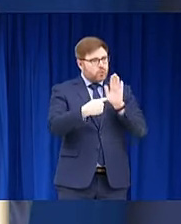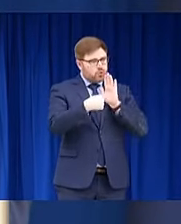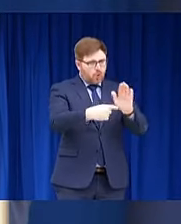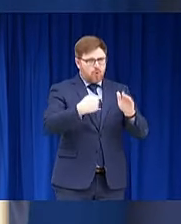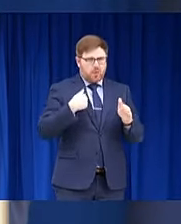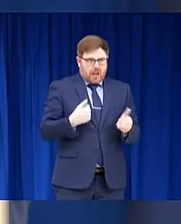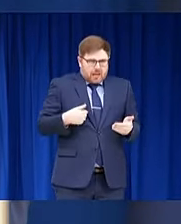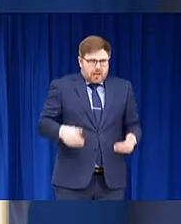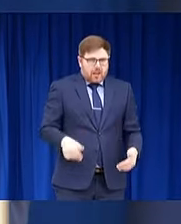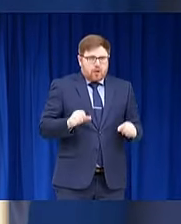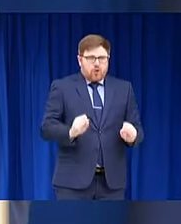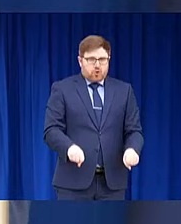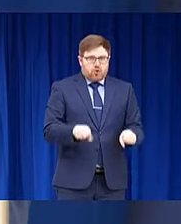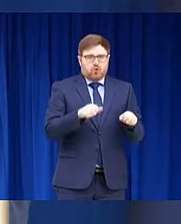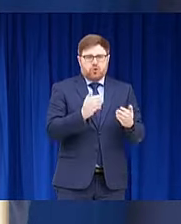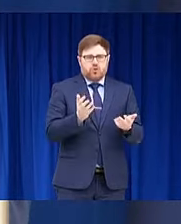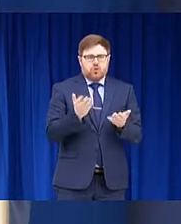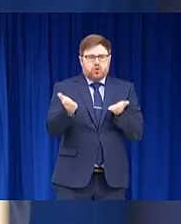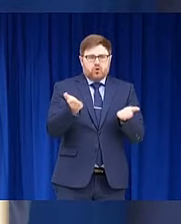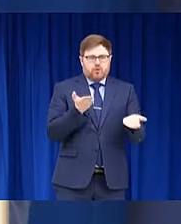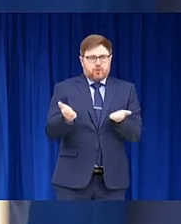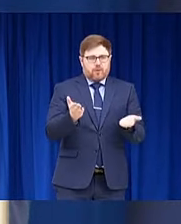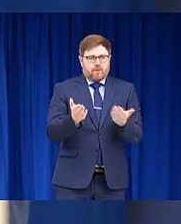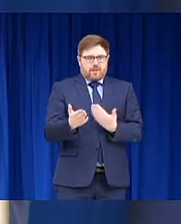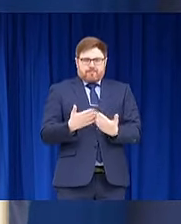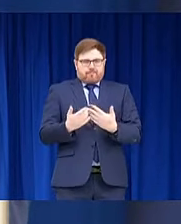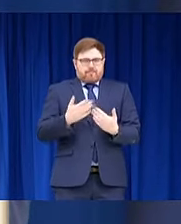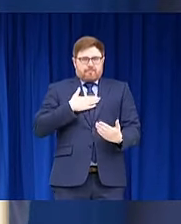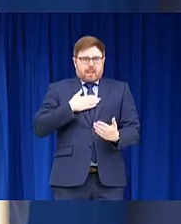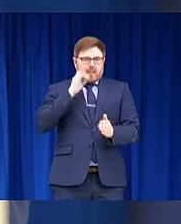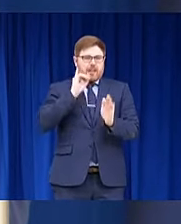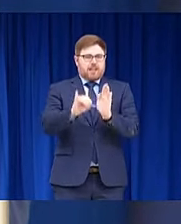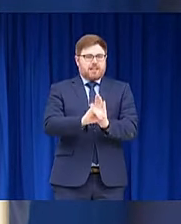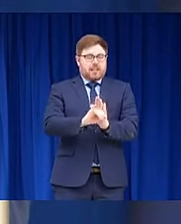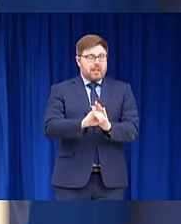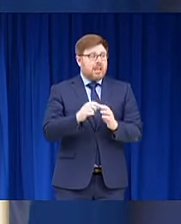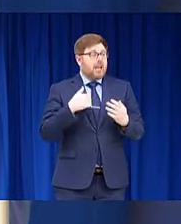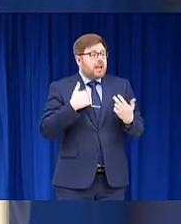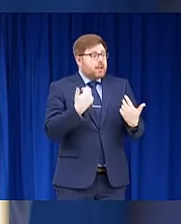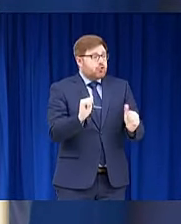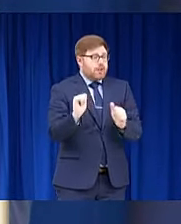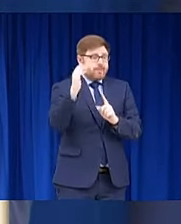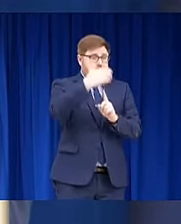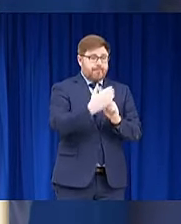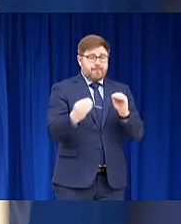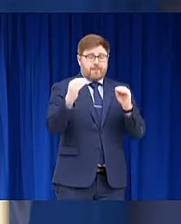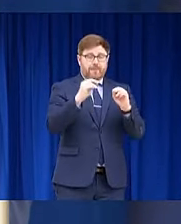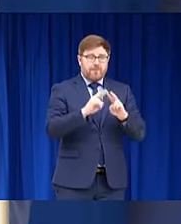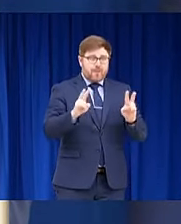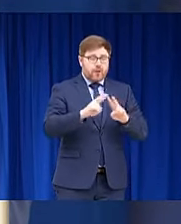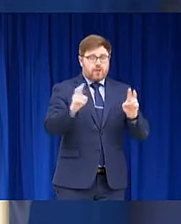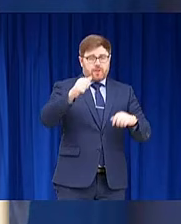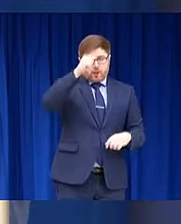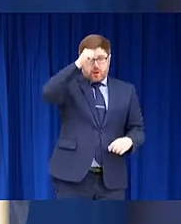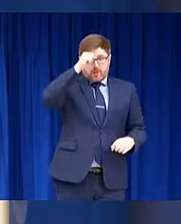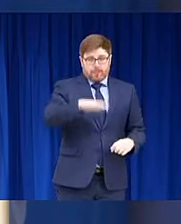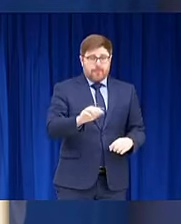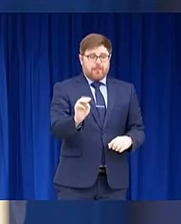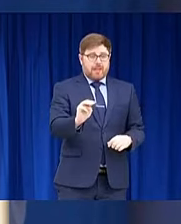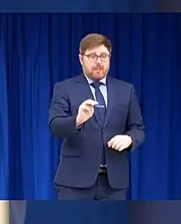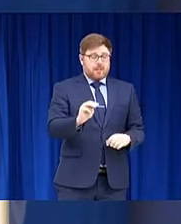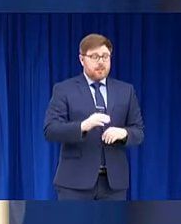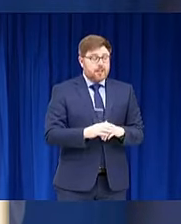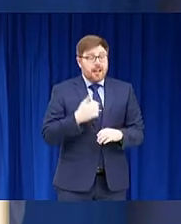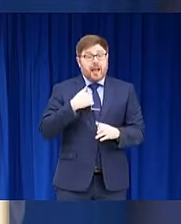despite of who I am. I hyper-masculinized myself in the clothes I wore, how I acted. I even went to speech